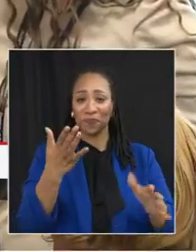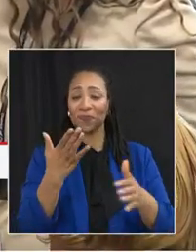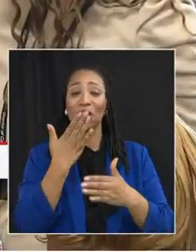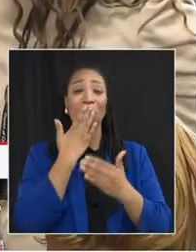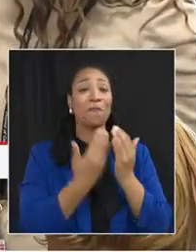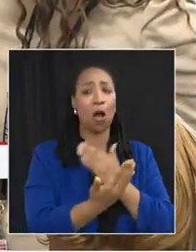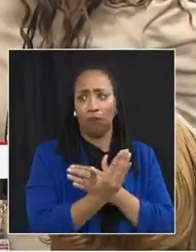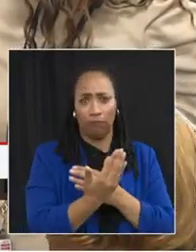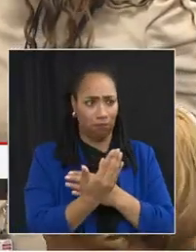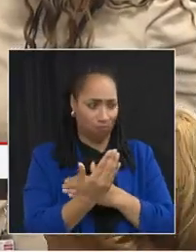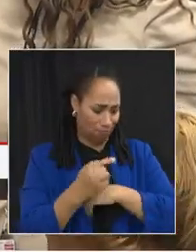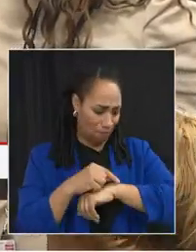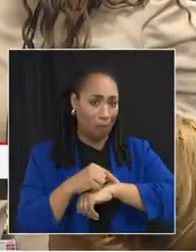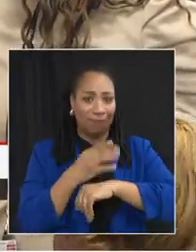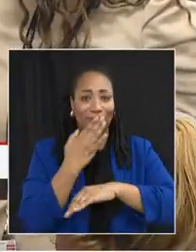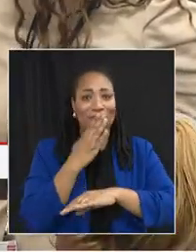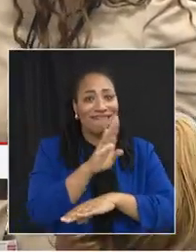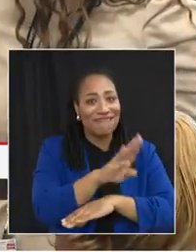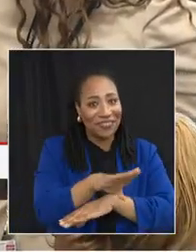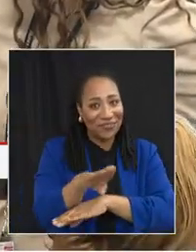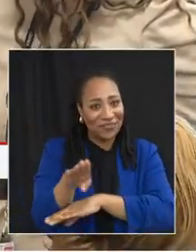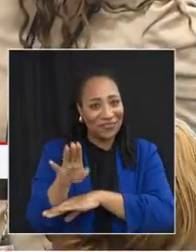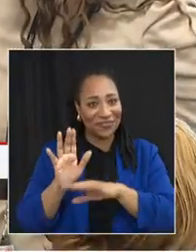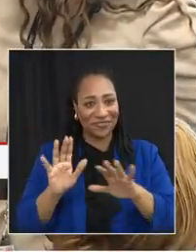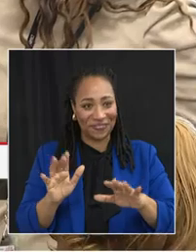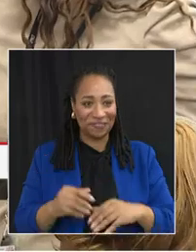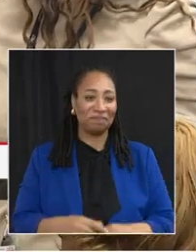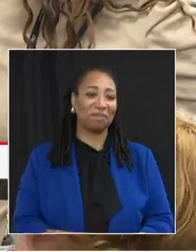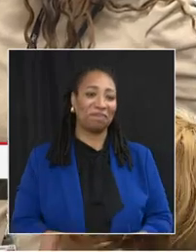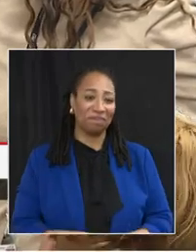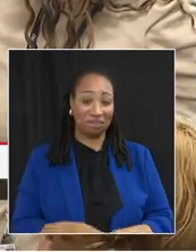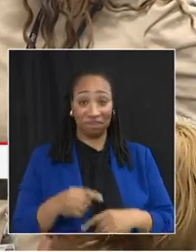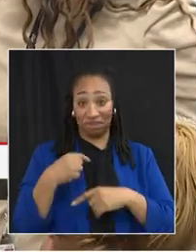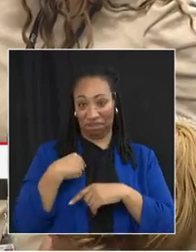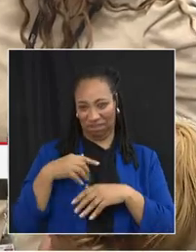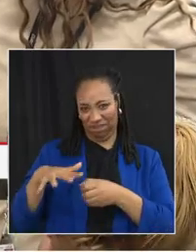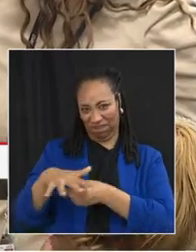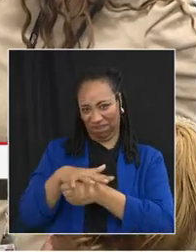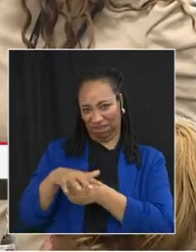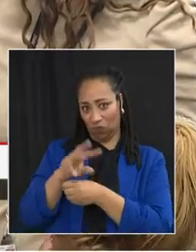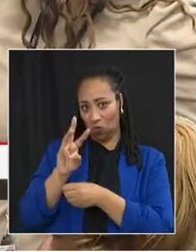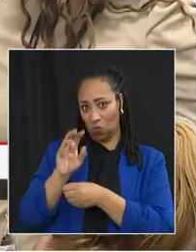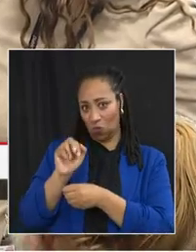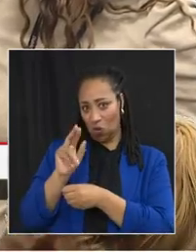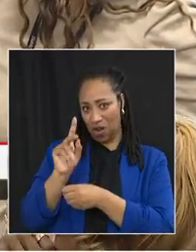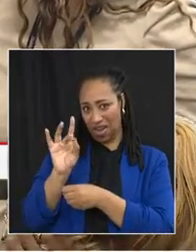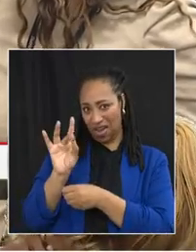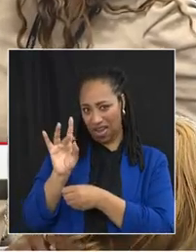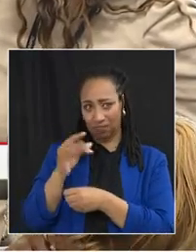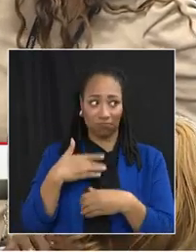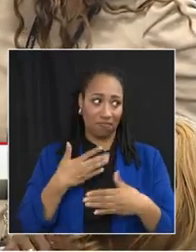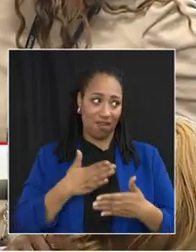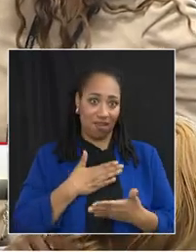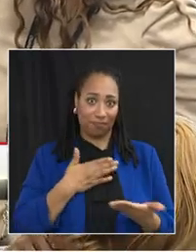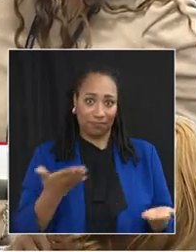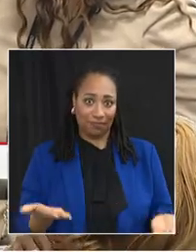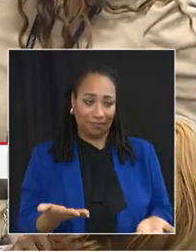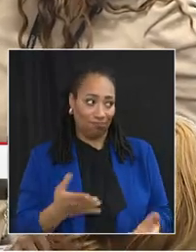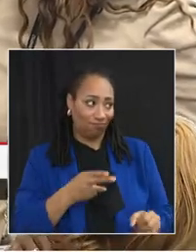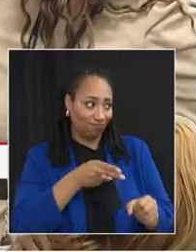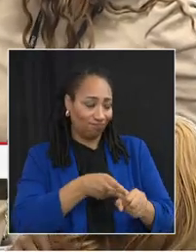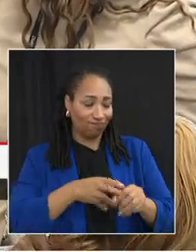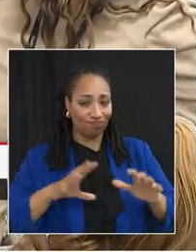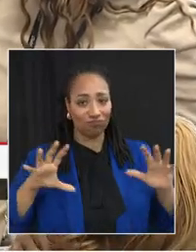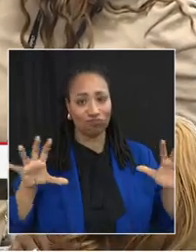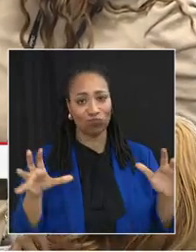Ward 8, and I'm so happy to be here. Thank you for this. My question is, I am a recipient of the Safe at